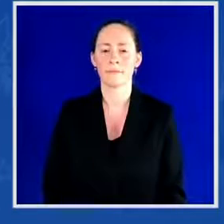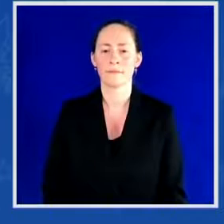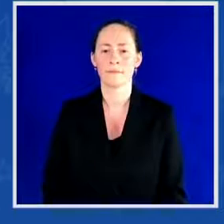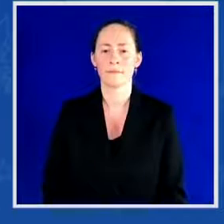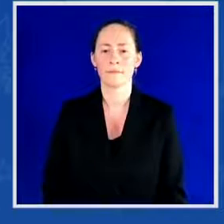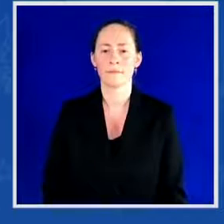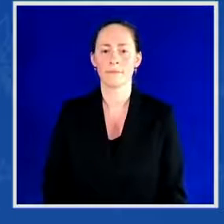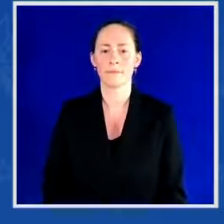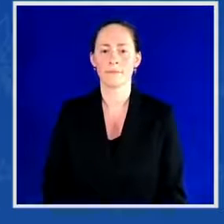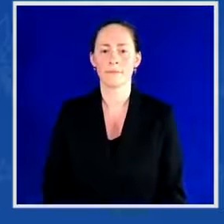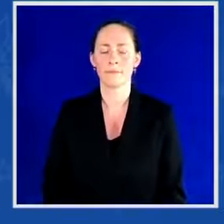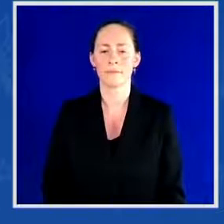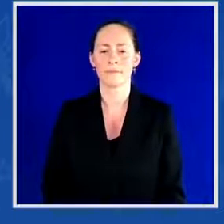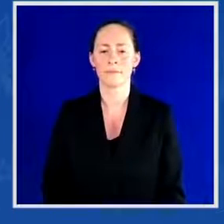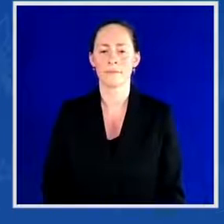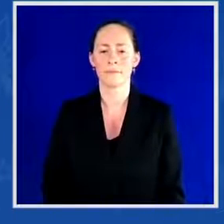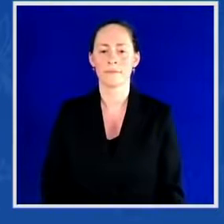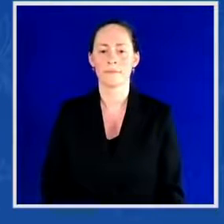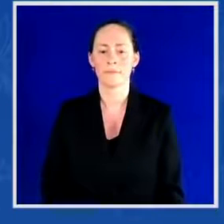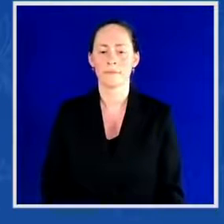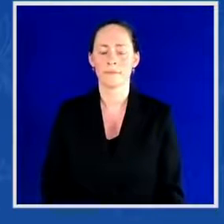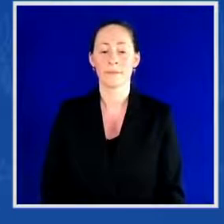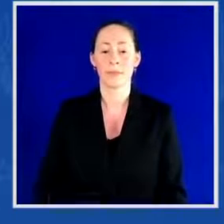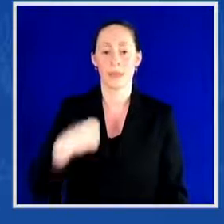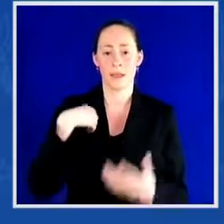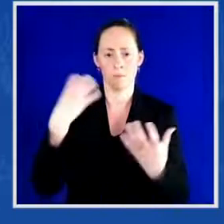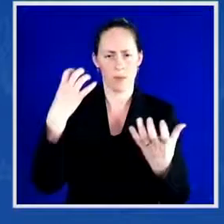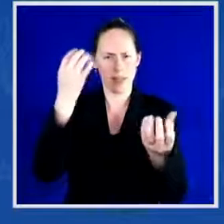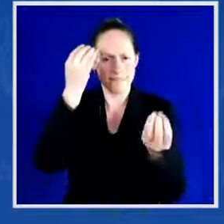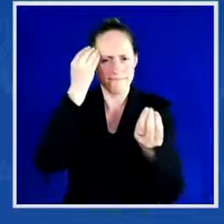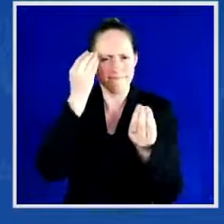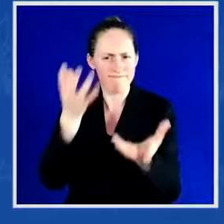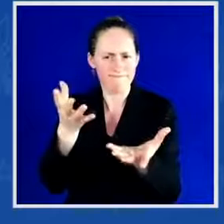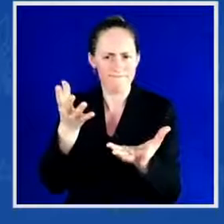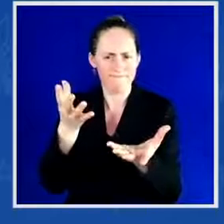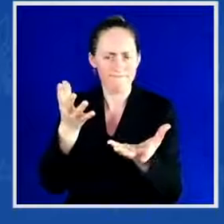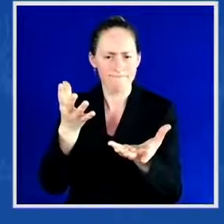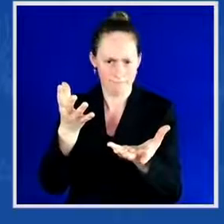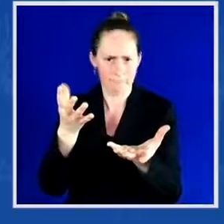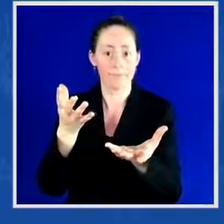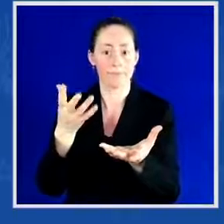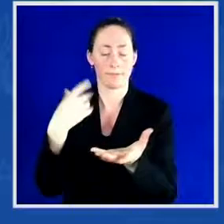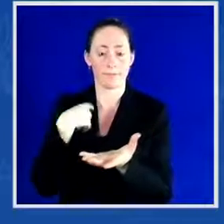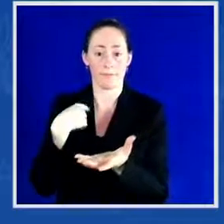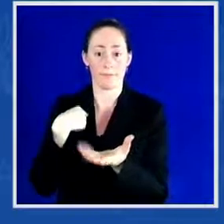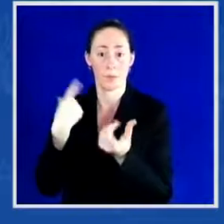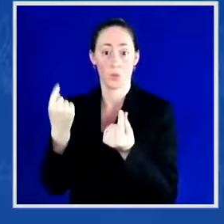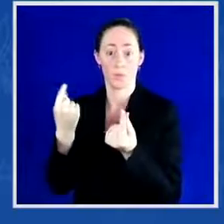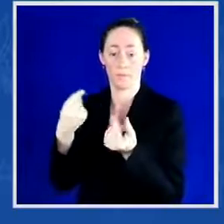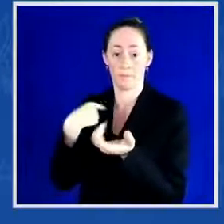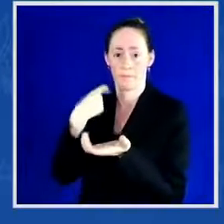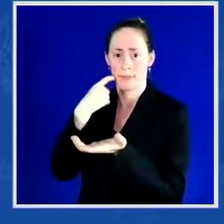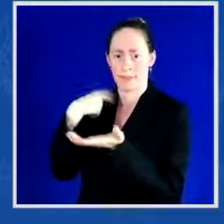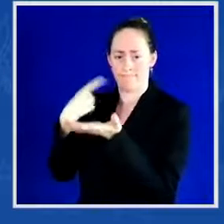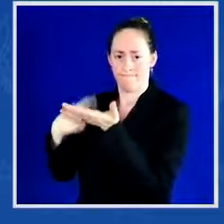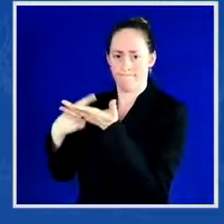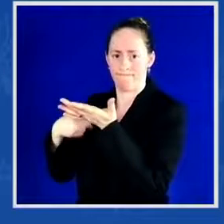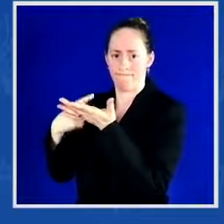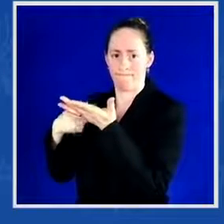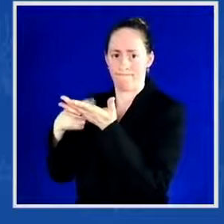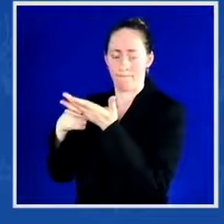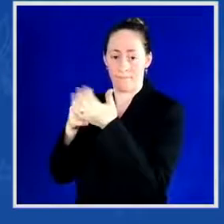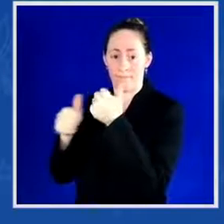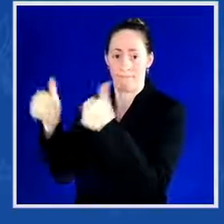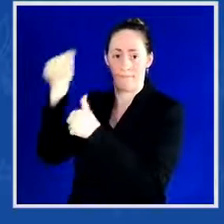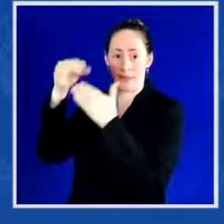Folks, I've just spoken with Prime Minister Netanyahu. Earlier today, I spoke with President al-Sisi of